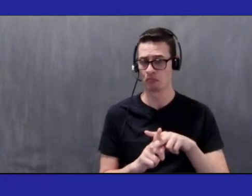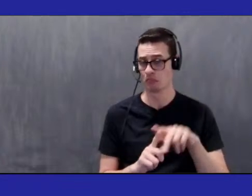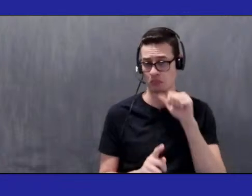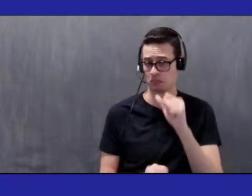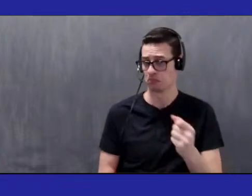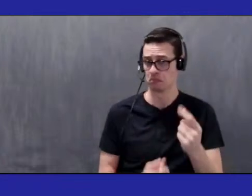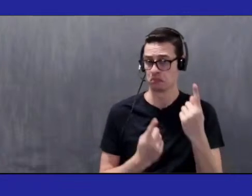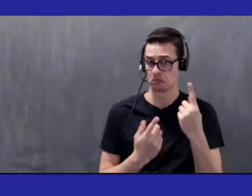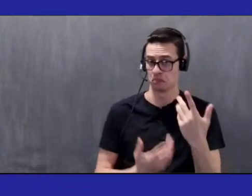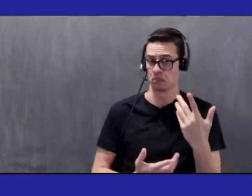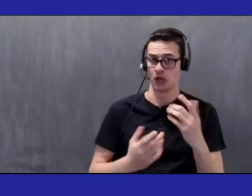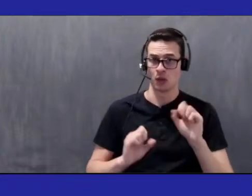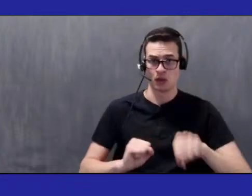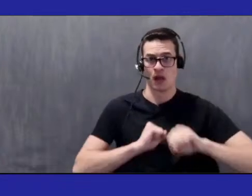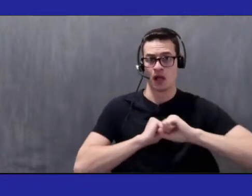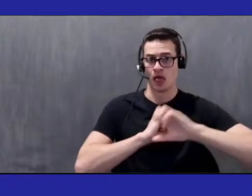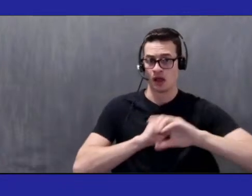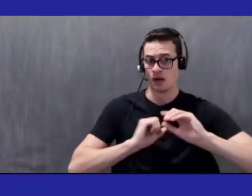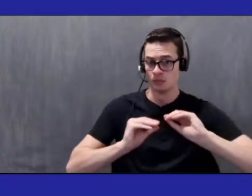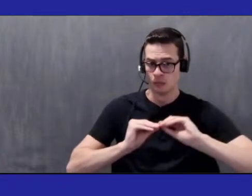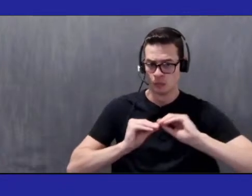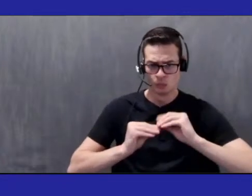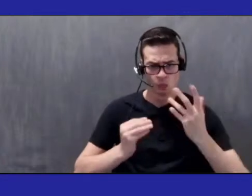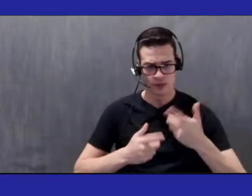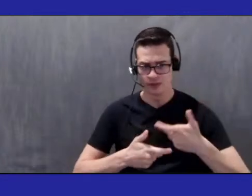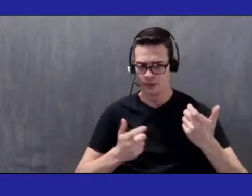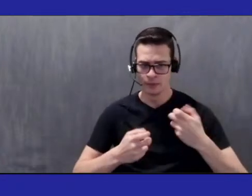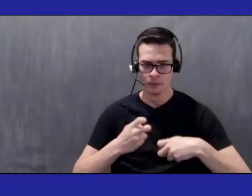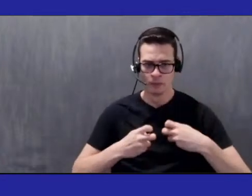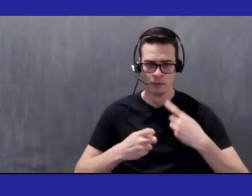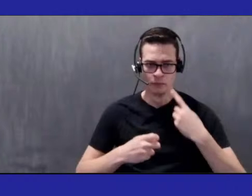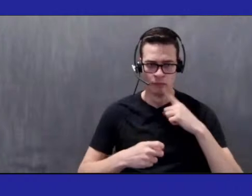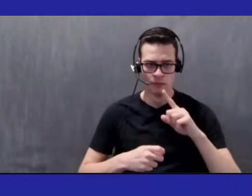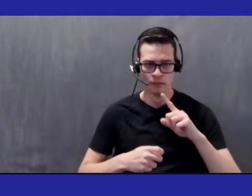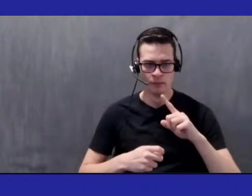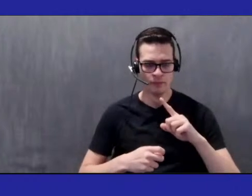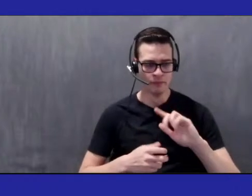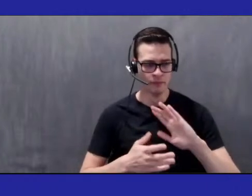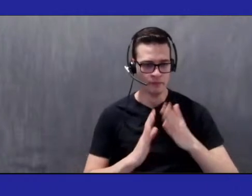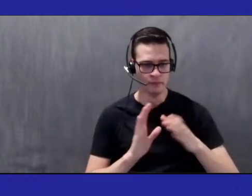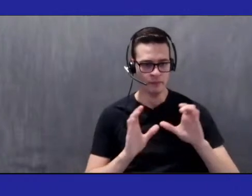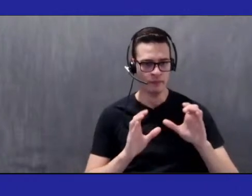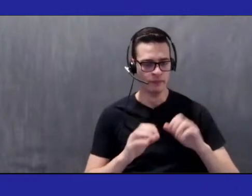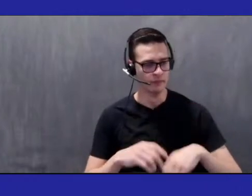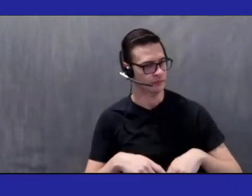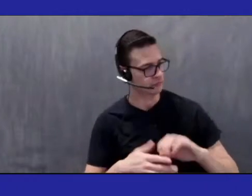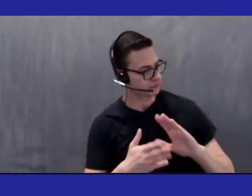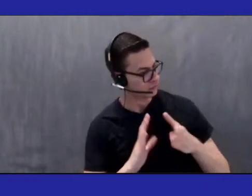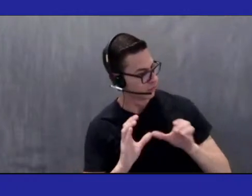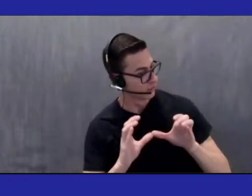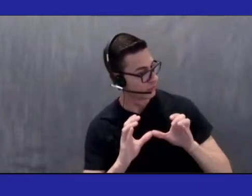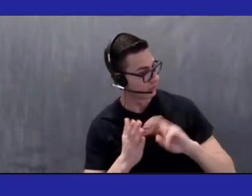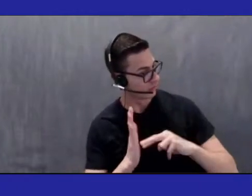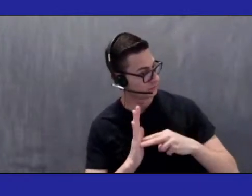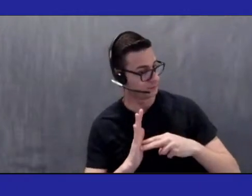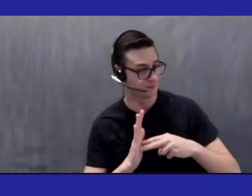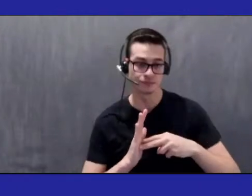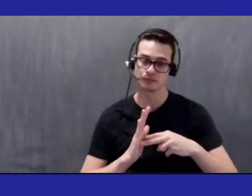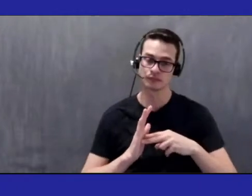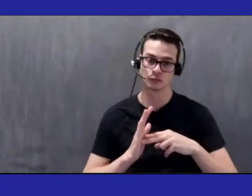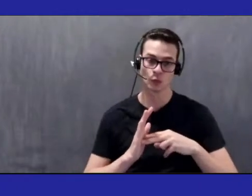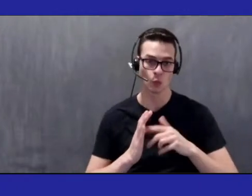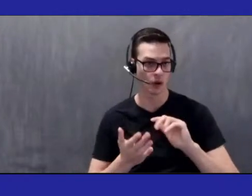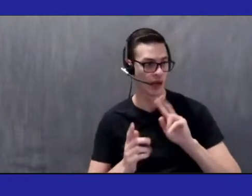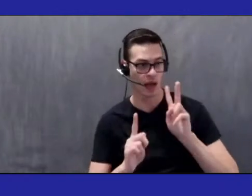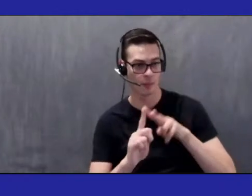of collecting information, like what is the biggest issue of To get certified. why is it that, yeah, or Apply to do business with us or apply